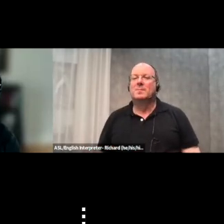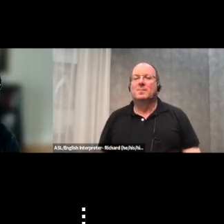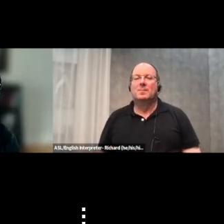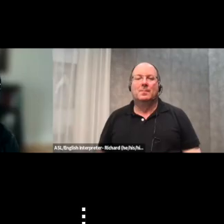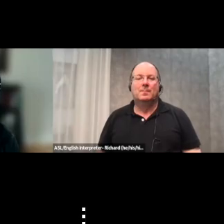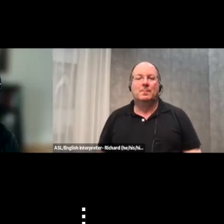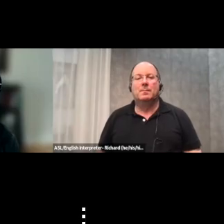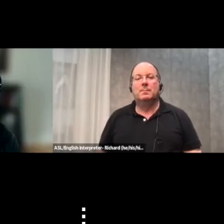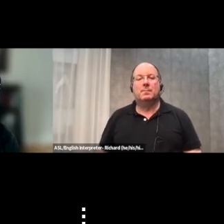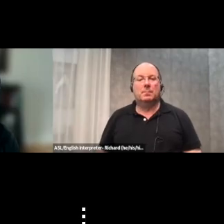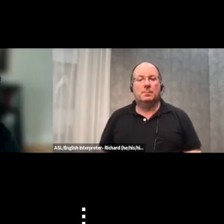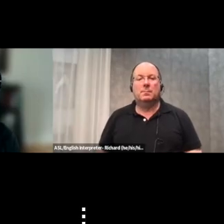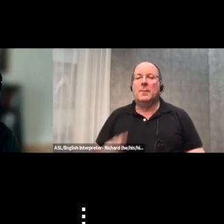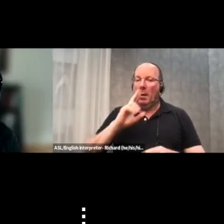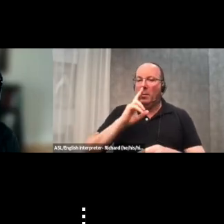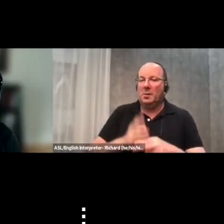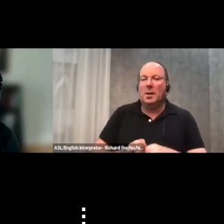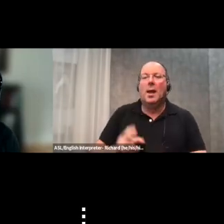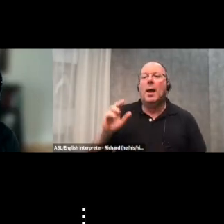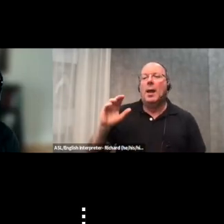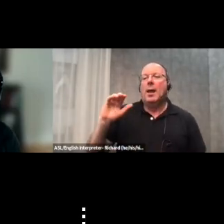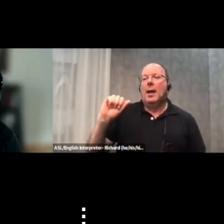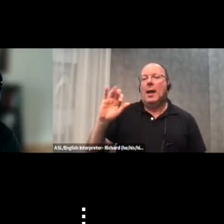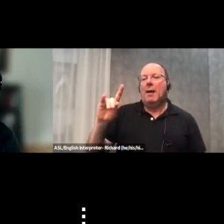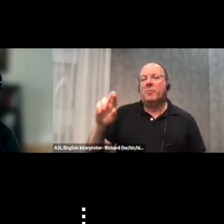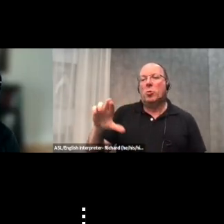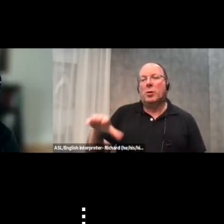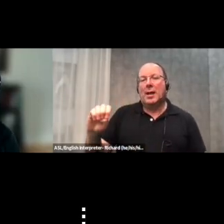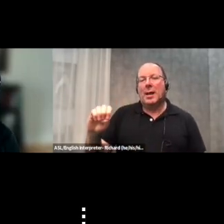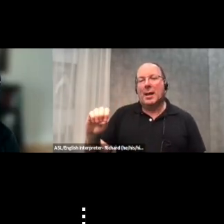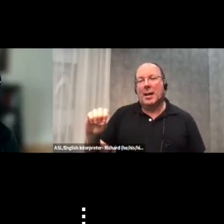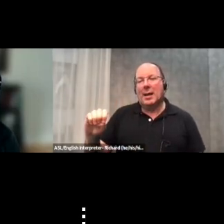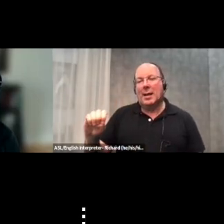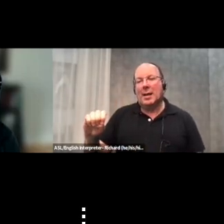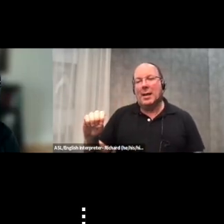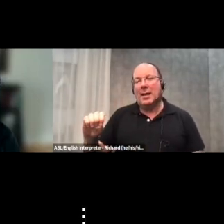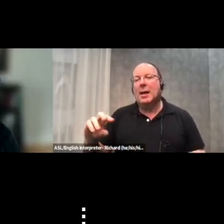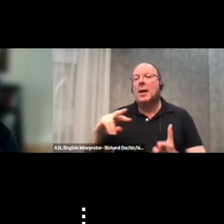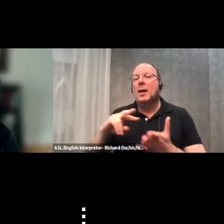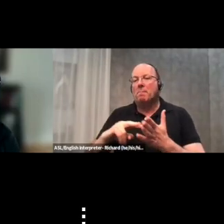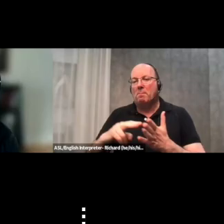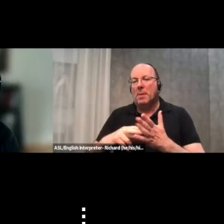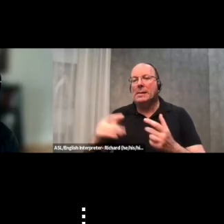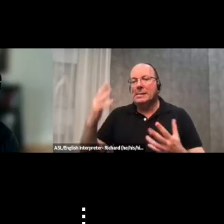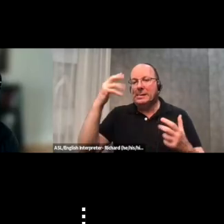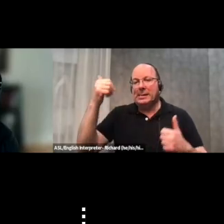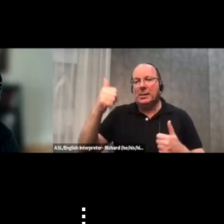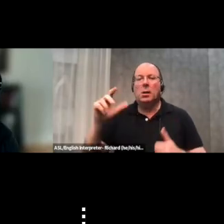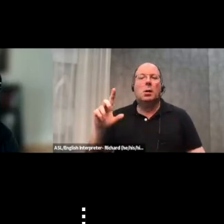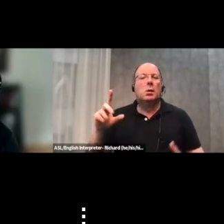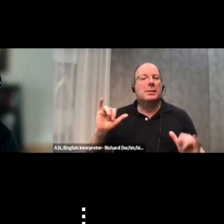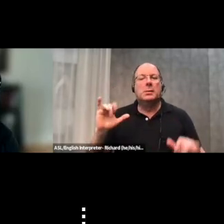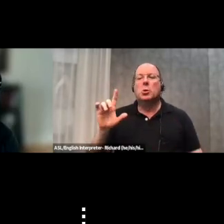definitely want to mention the fact that aftercare is a way to mitigate sub/top drop, definitely, but that the drop